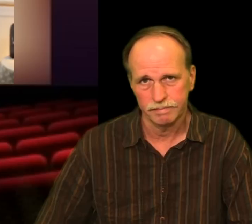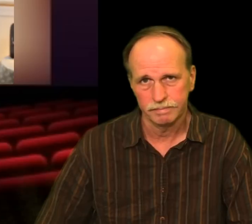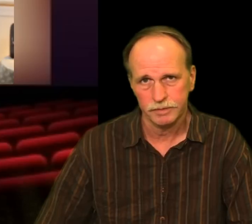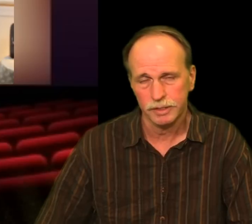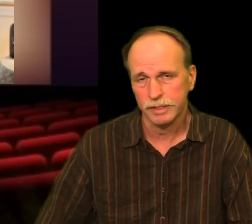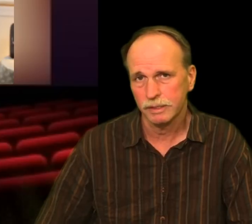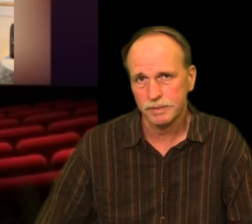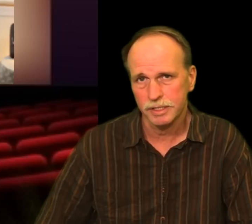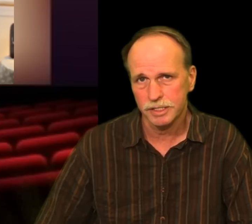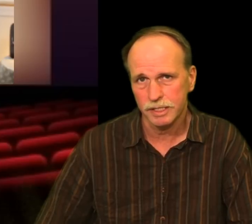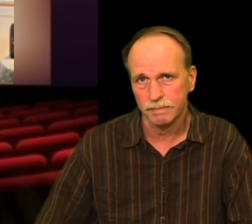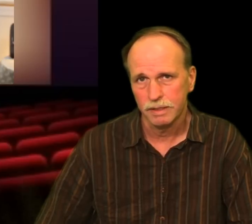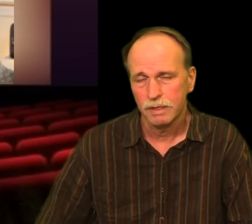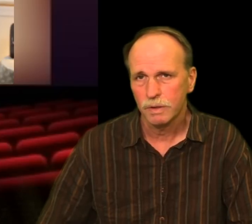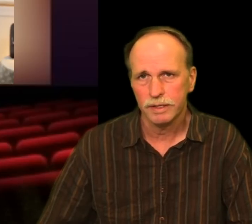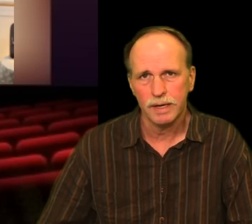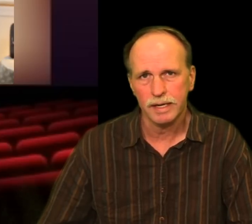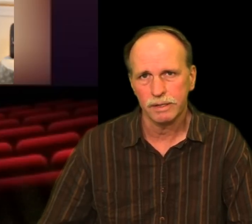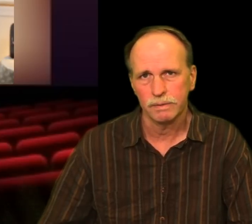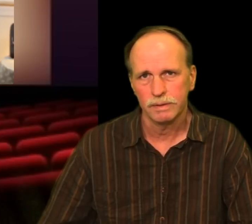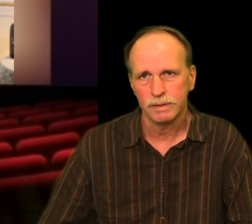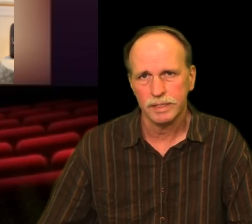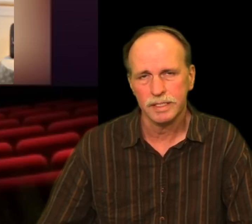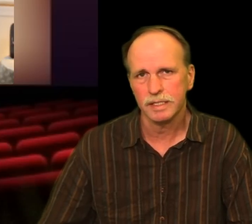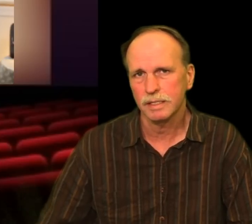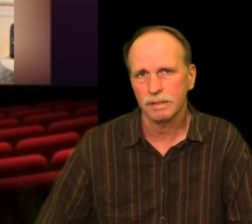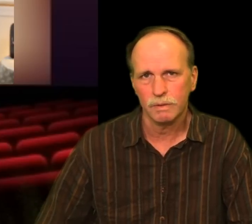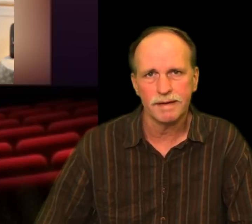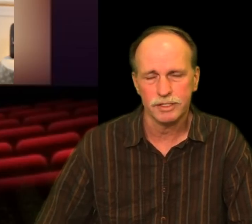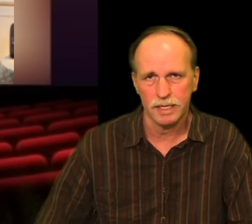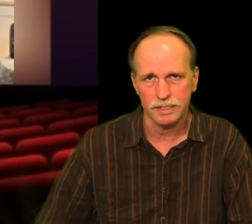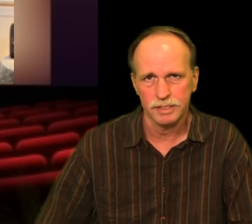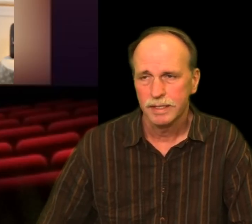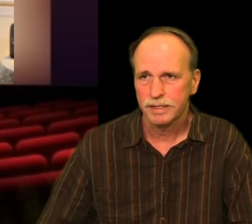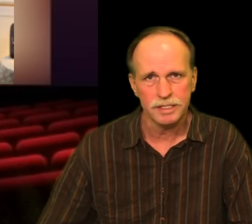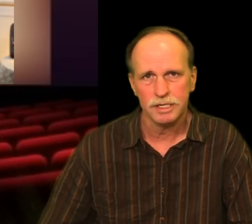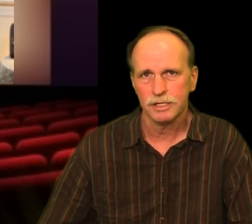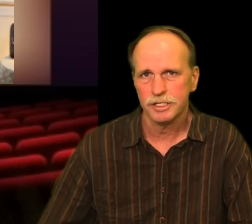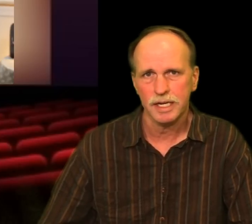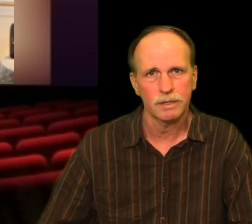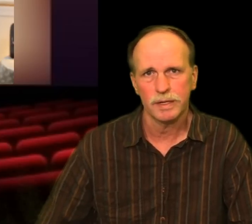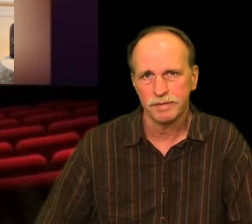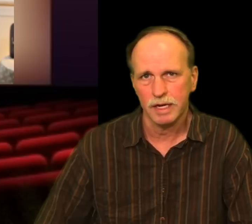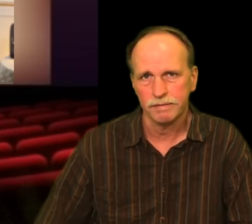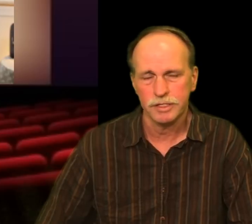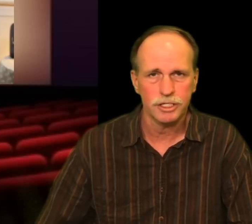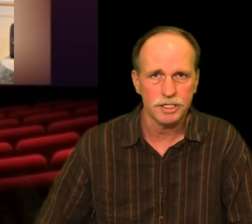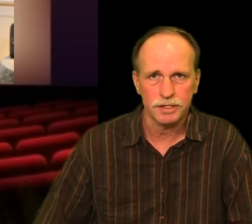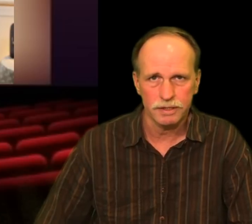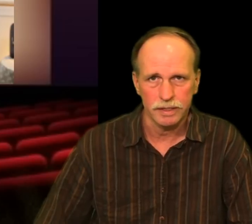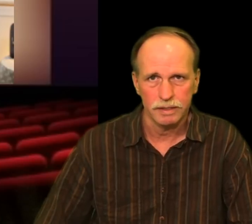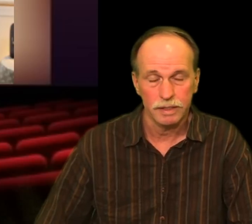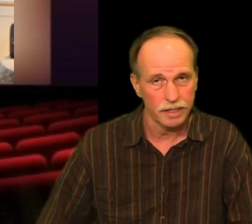light during the eclipse of the sun, or that LIGO detected gravitrons, this is all just hand-waved off. It's